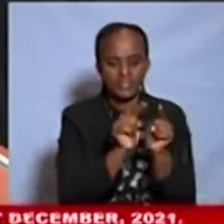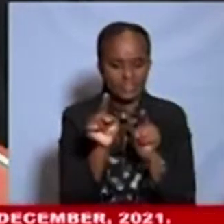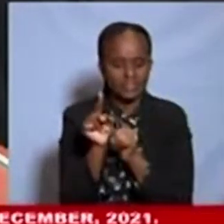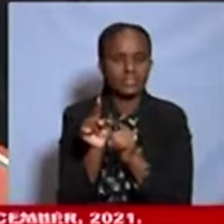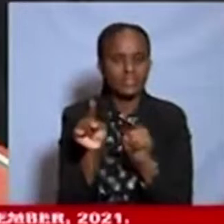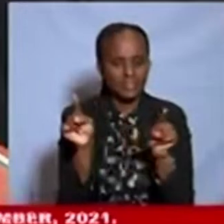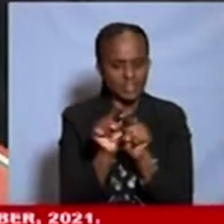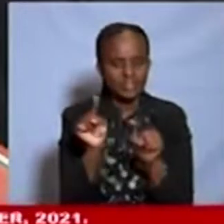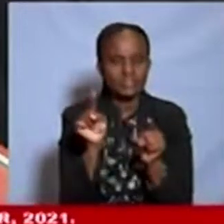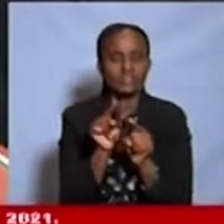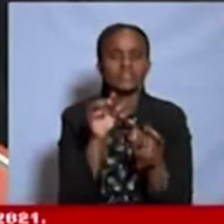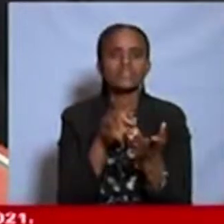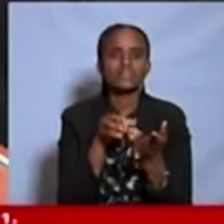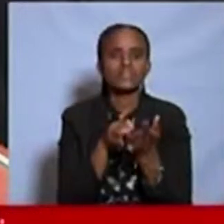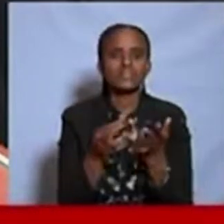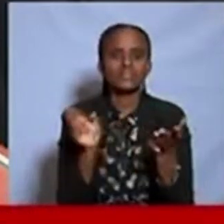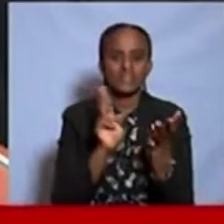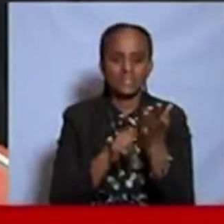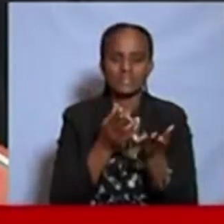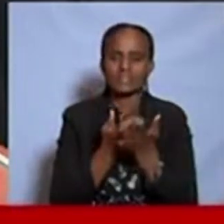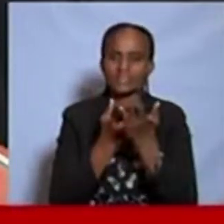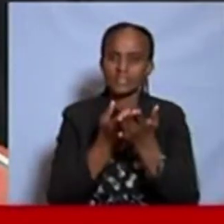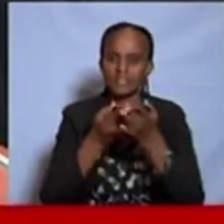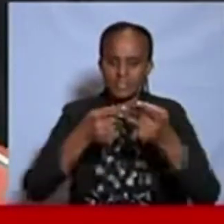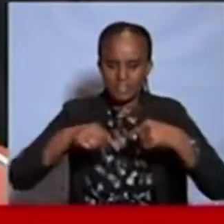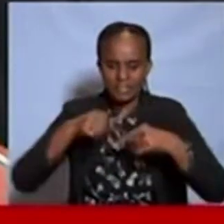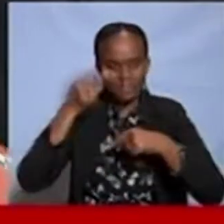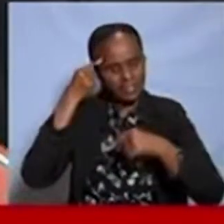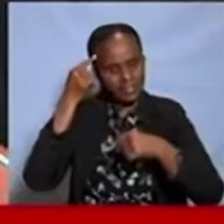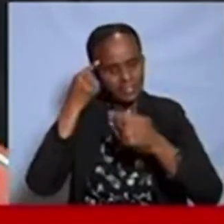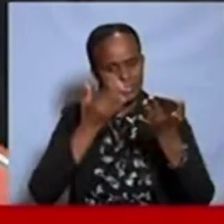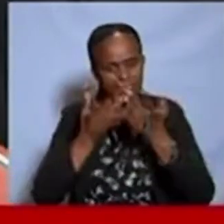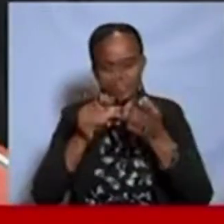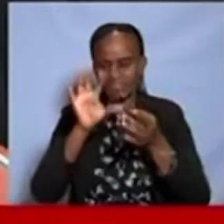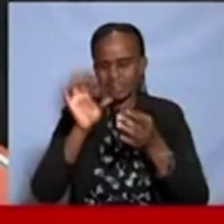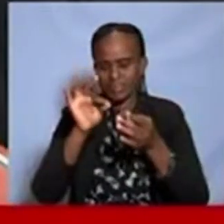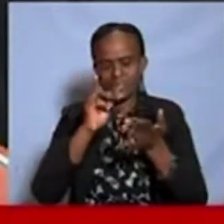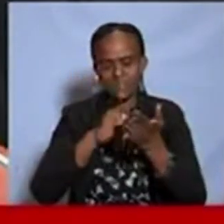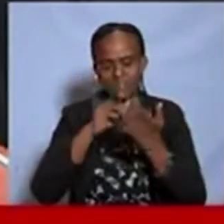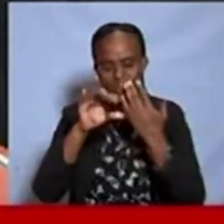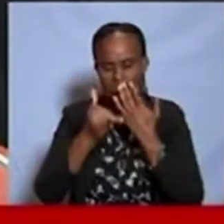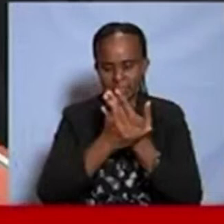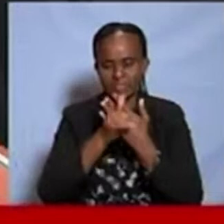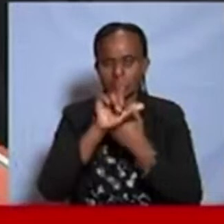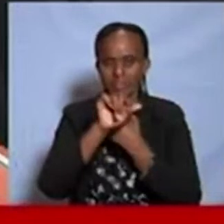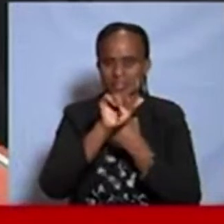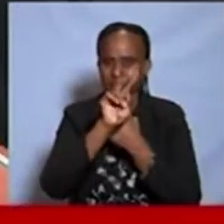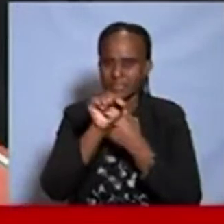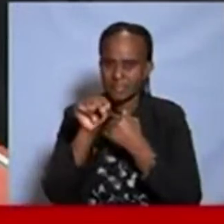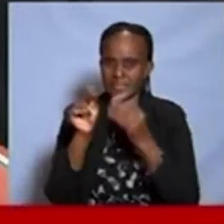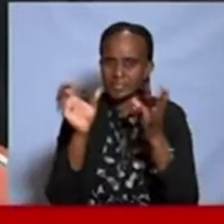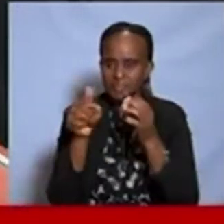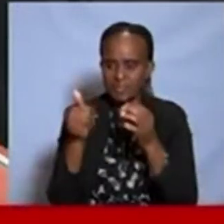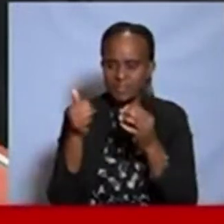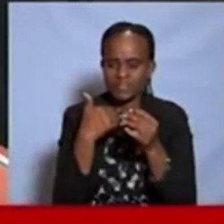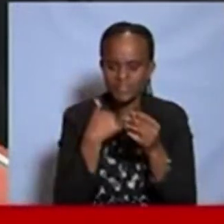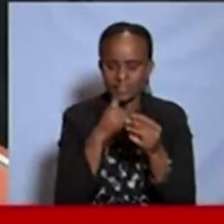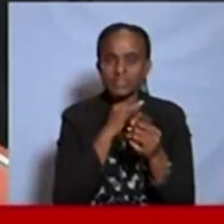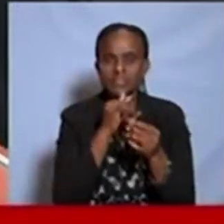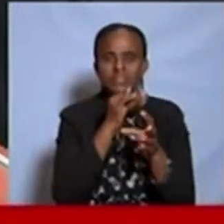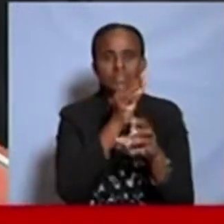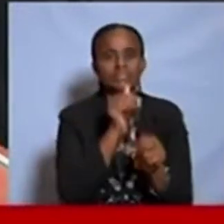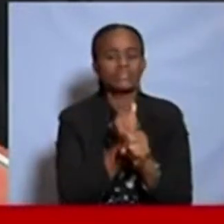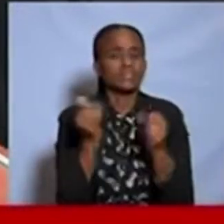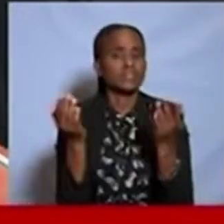same case was also submitted to the Local Service Commission on 9th May 2022. The Council has not yet